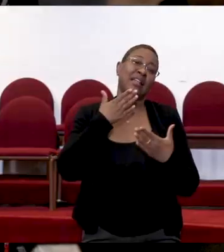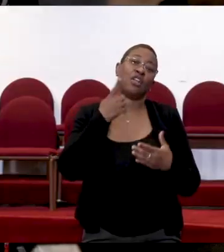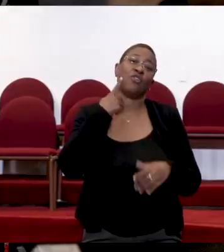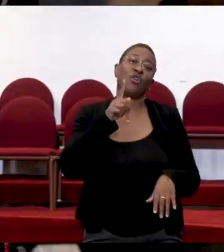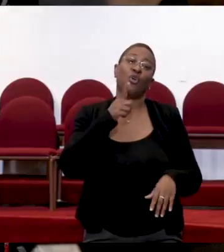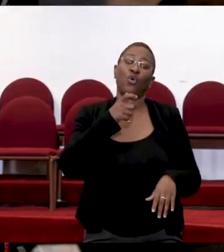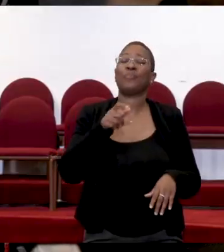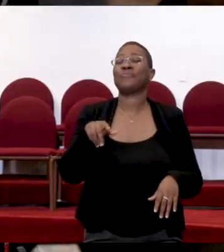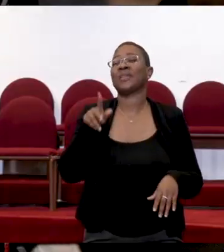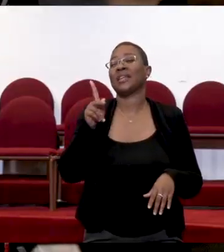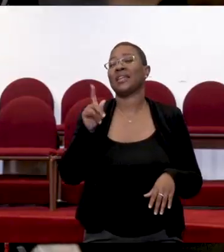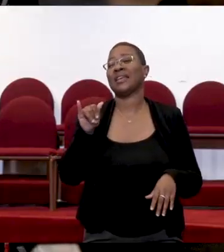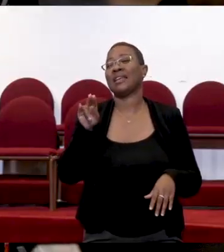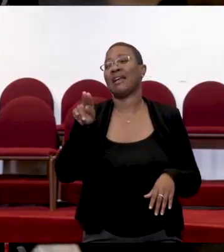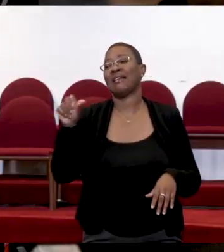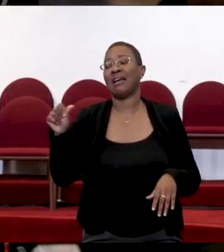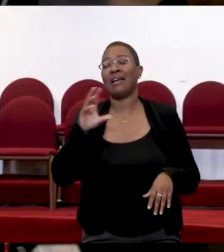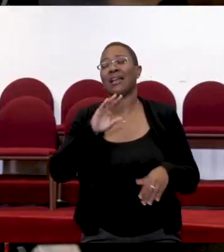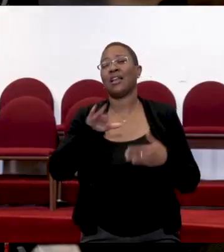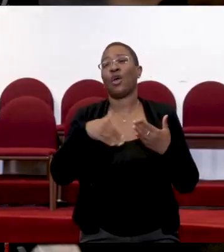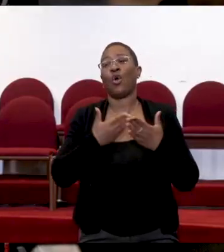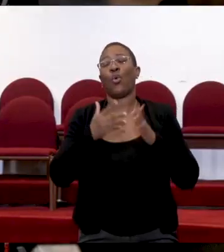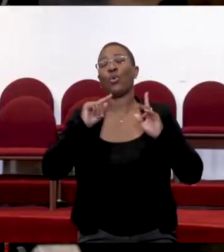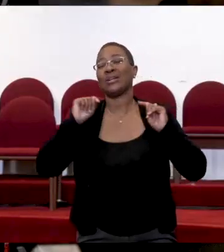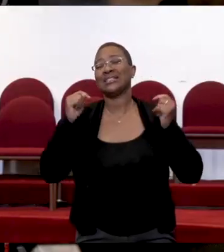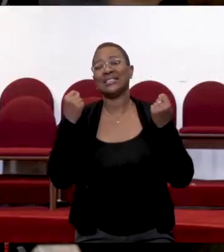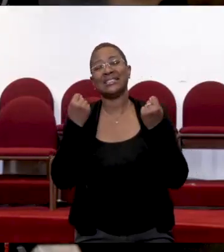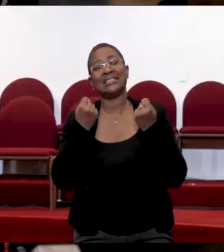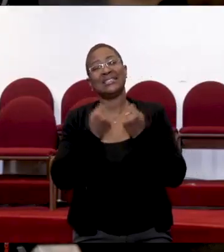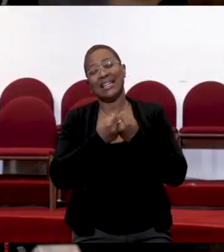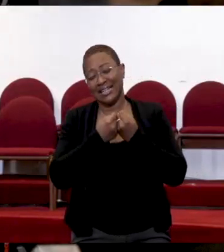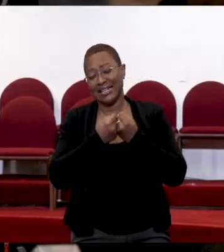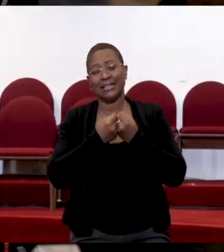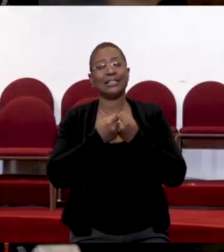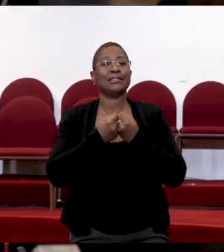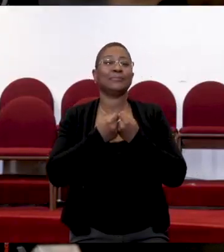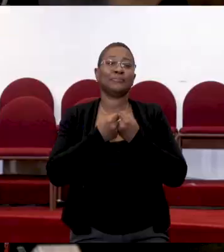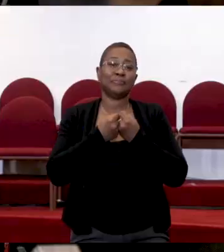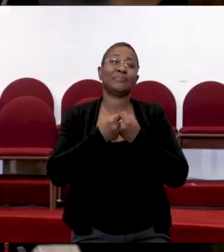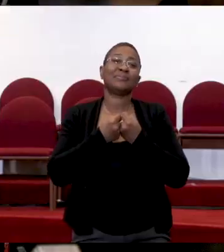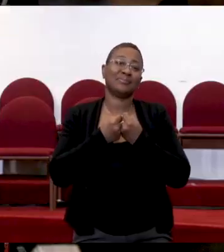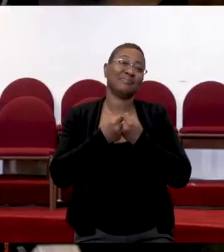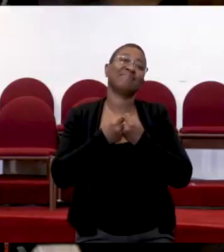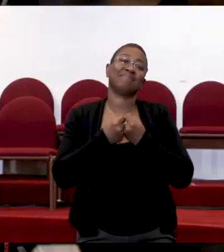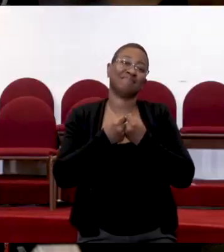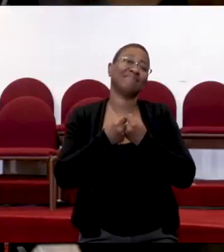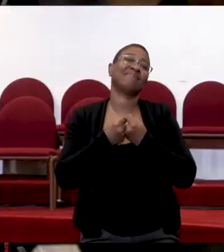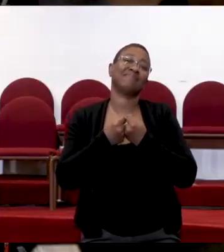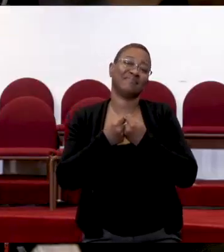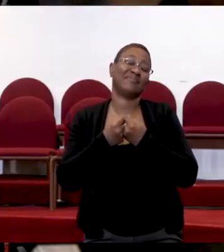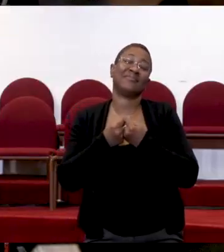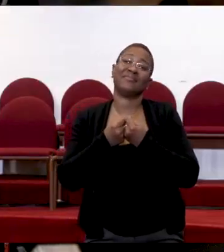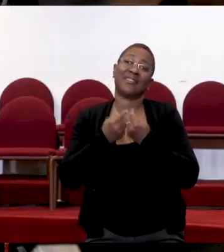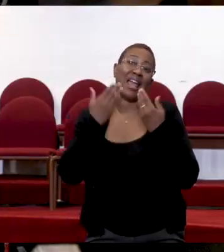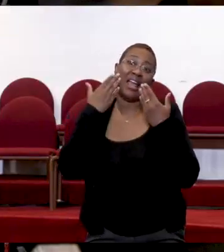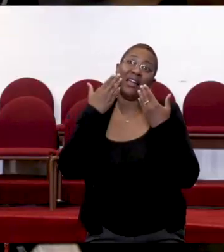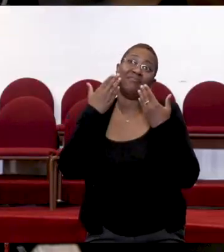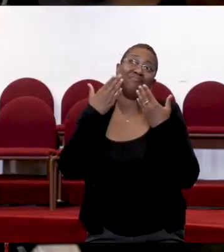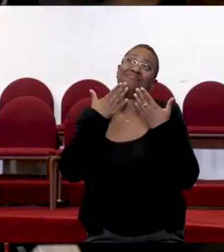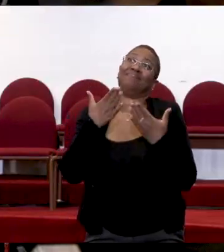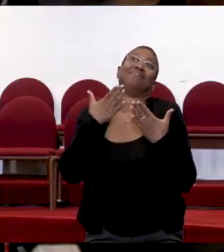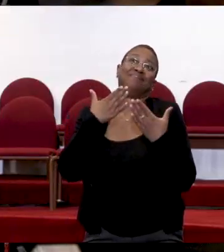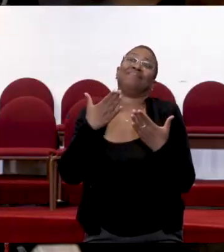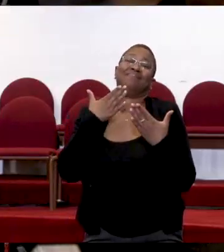Kiana and to the whole entire team. I don't know how to thank you enough.